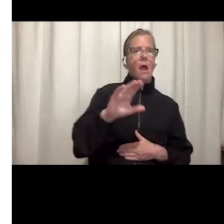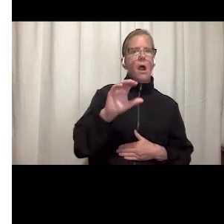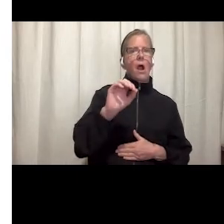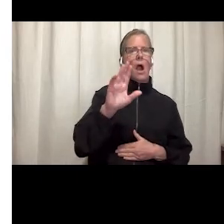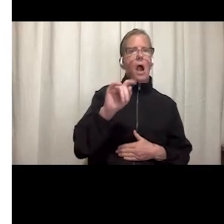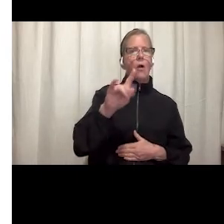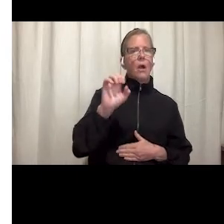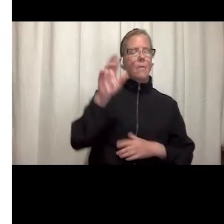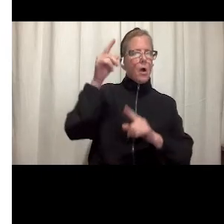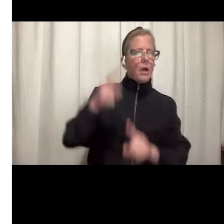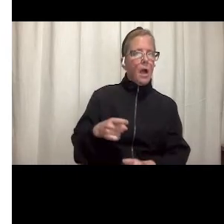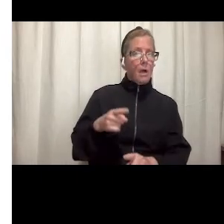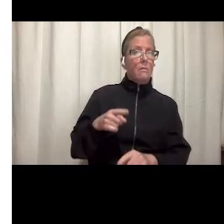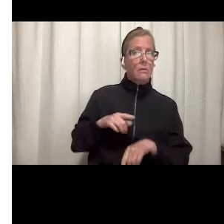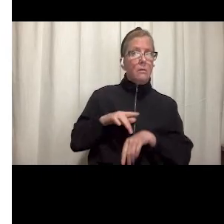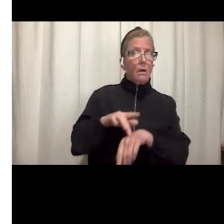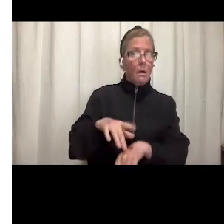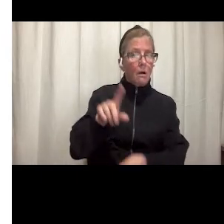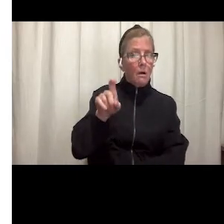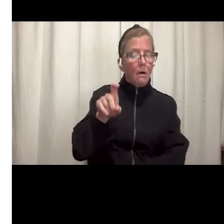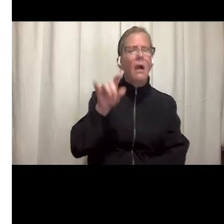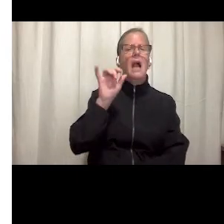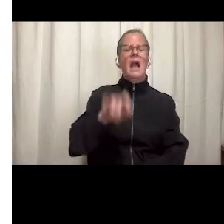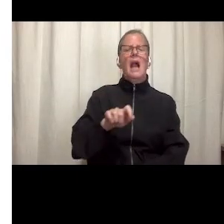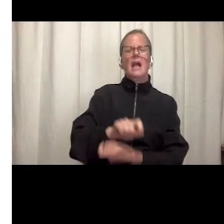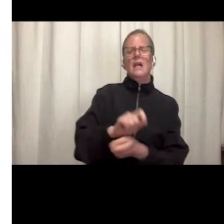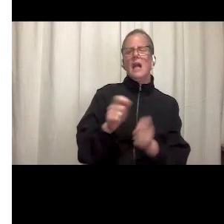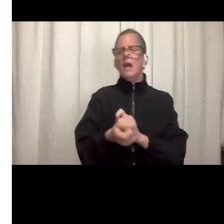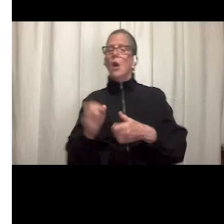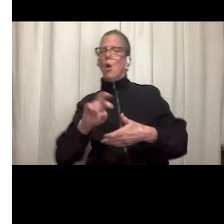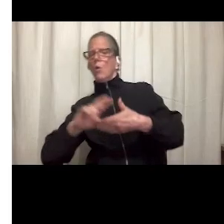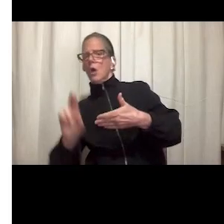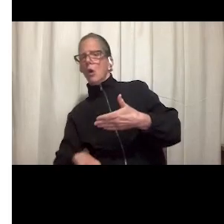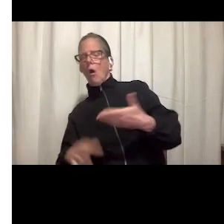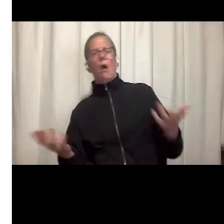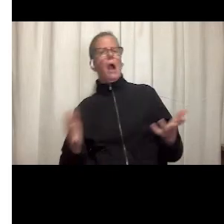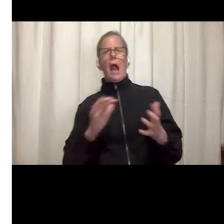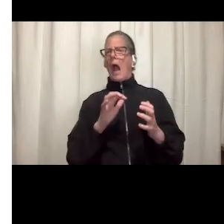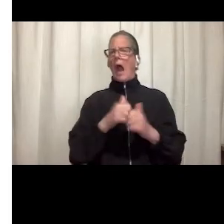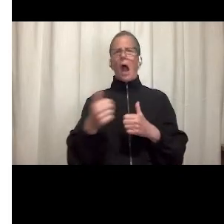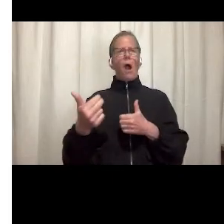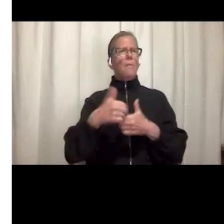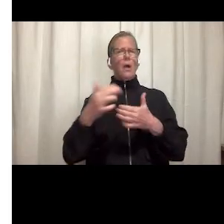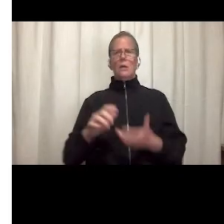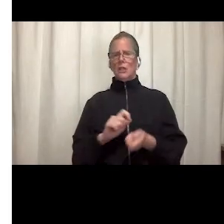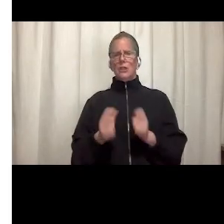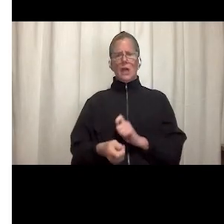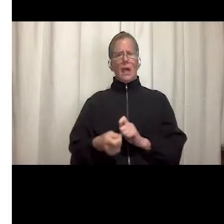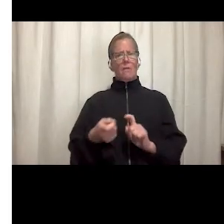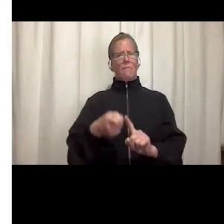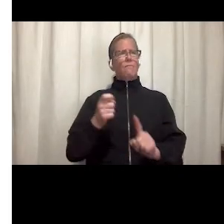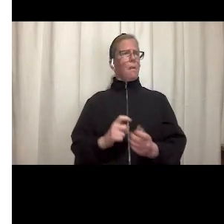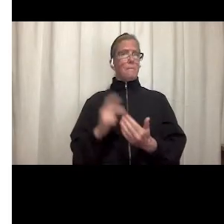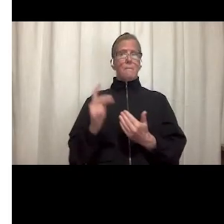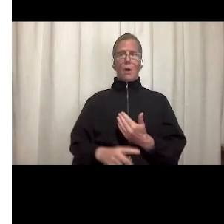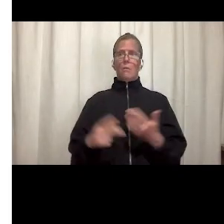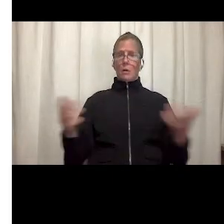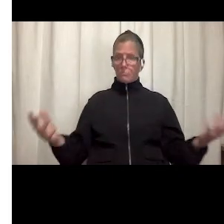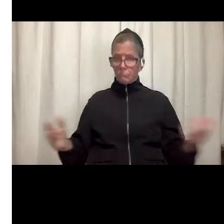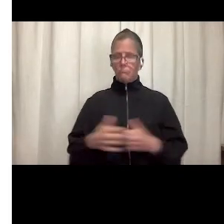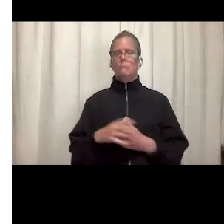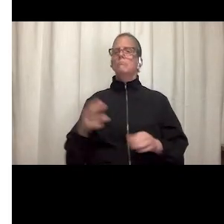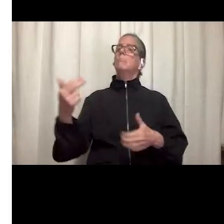shifts the focus to results. What changed for participants as a result of the program? Are participants showing